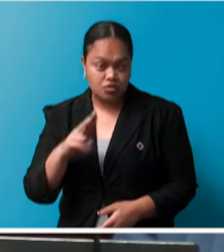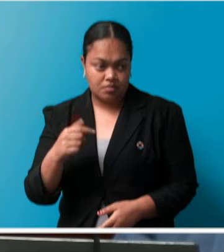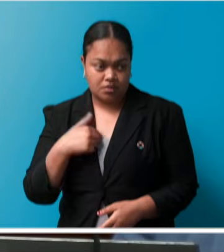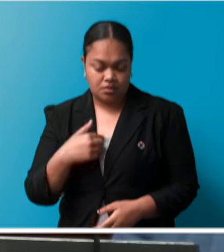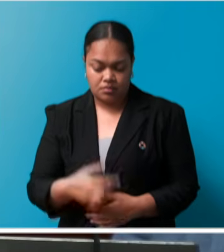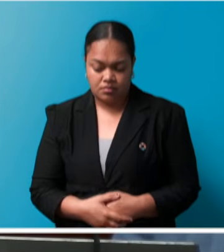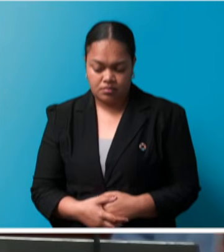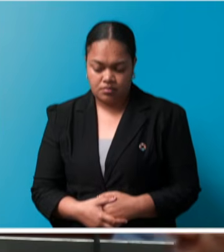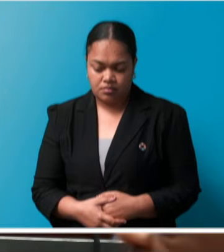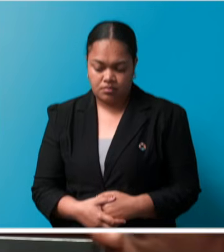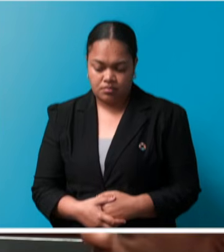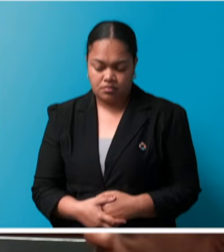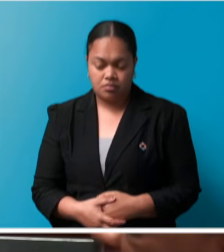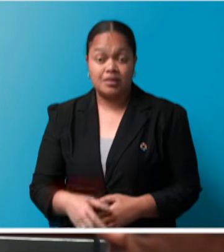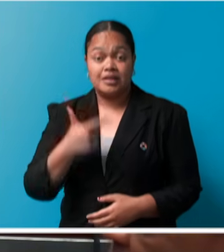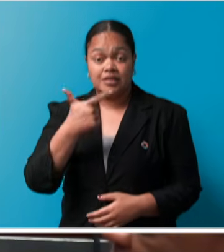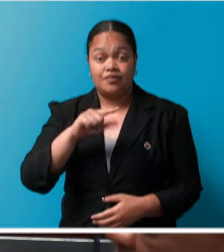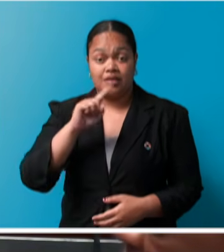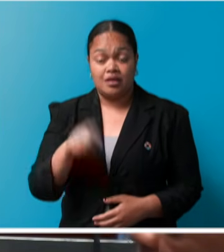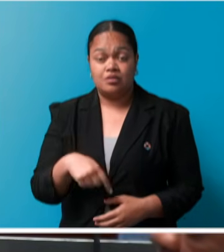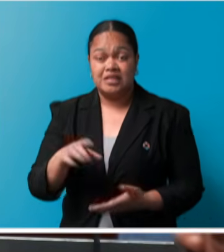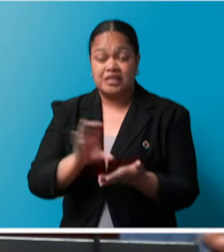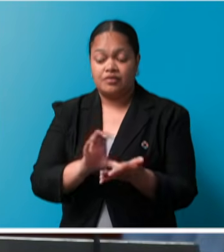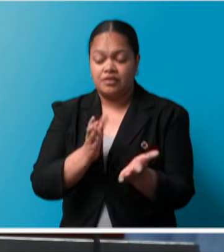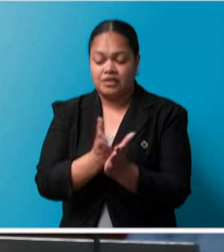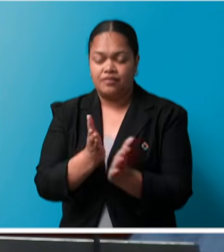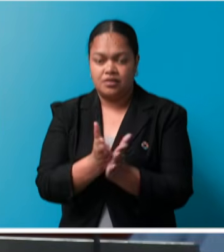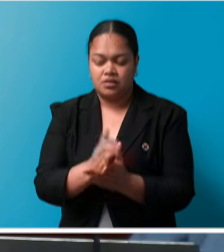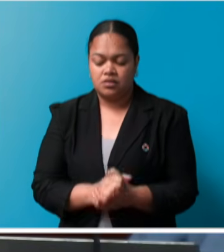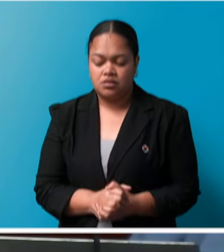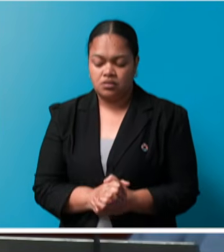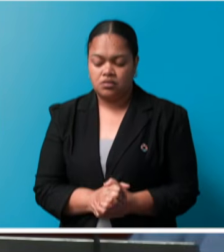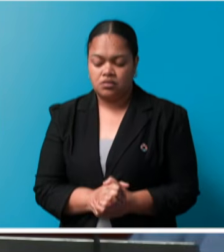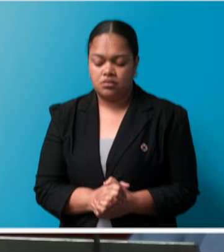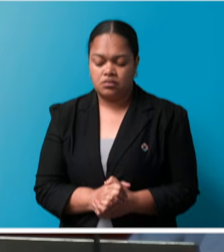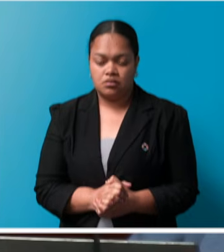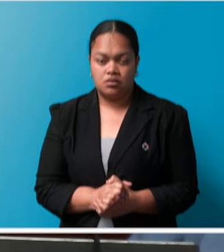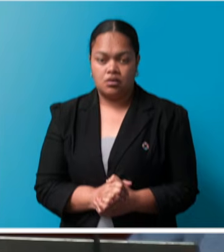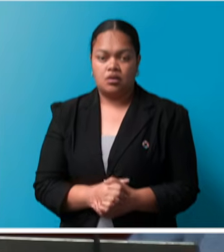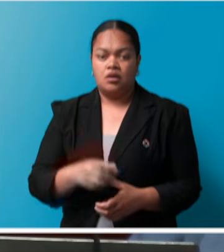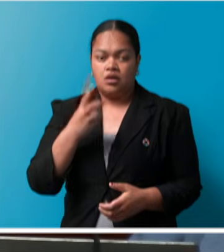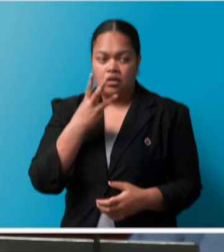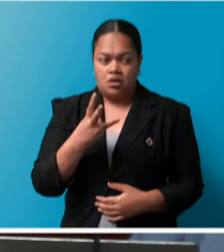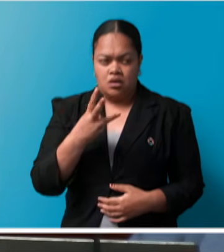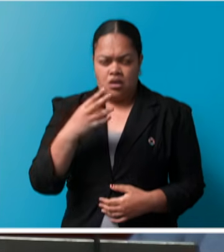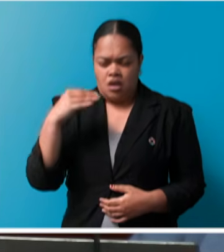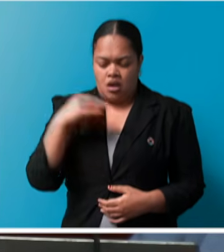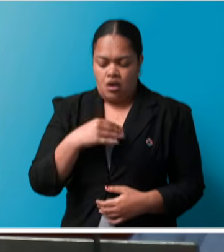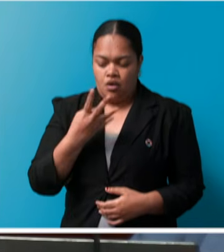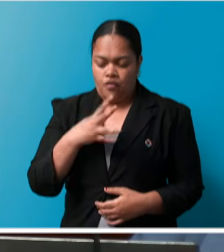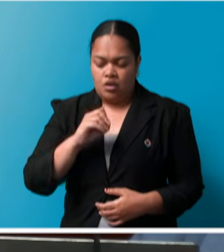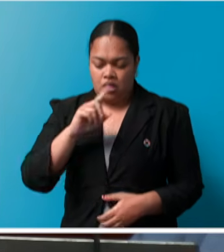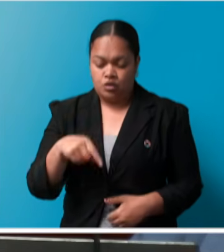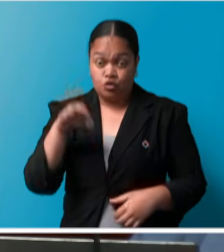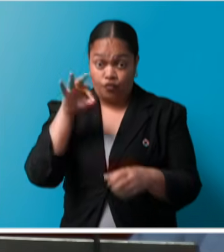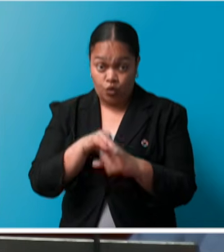There's 7,000 civil servants in this country, multiplied by 10, 340,000 votes.